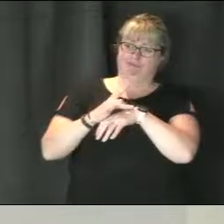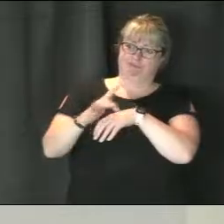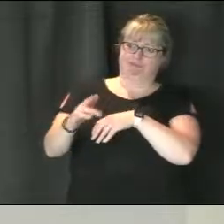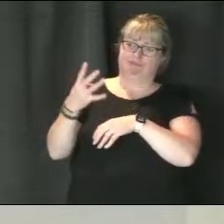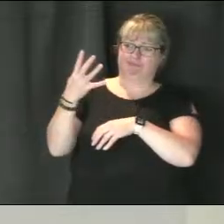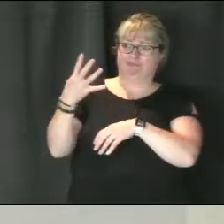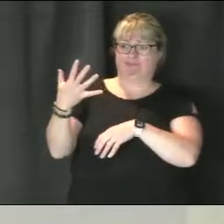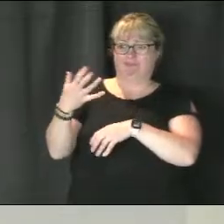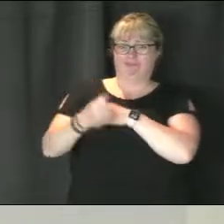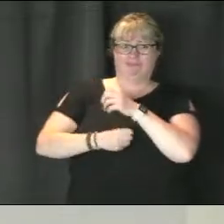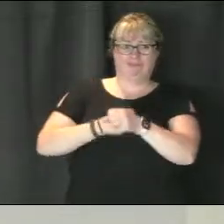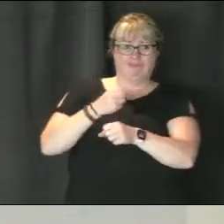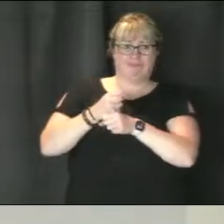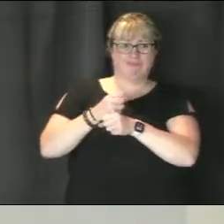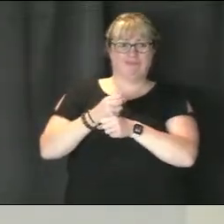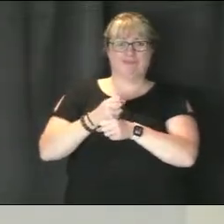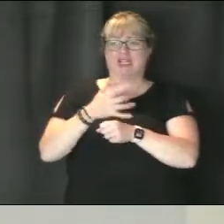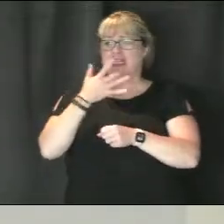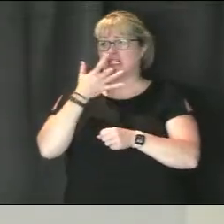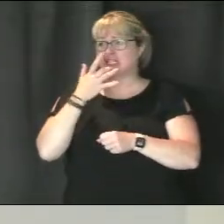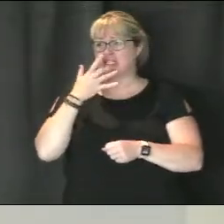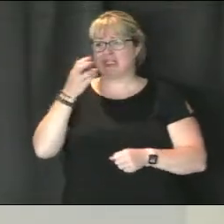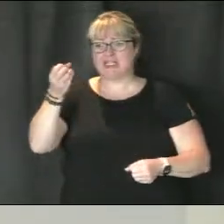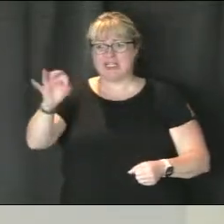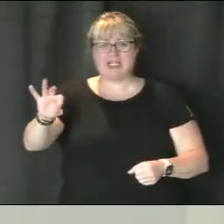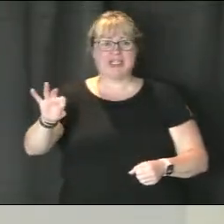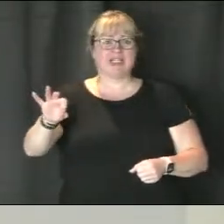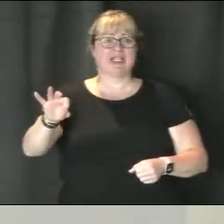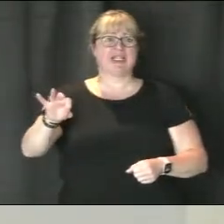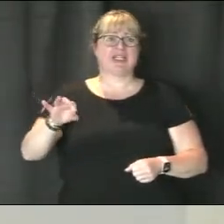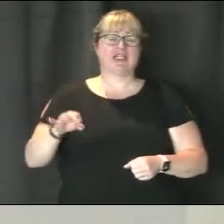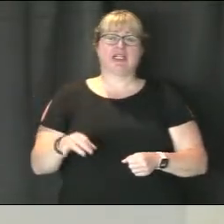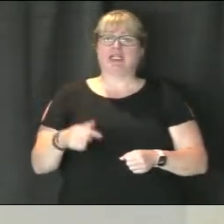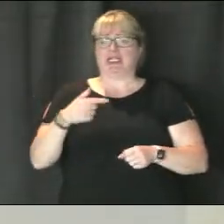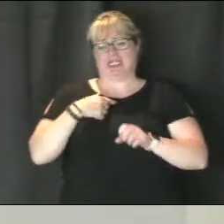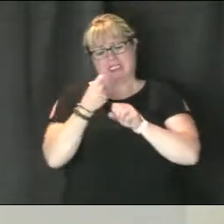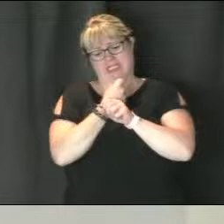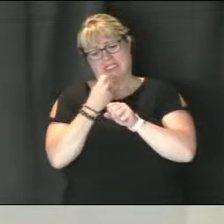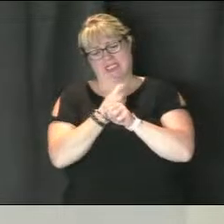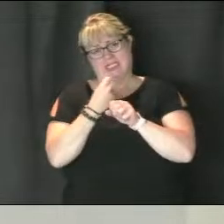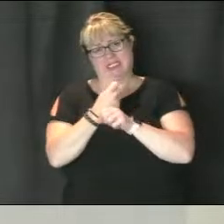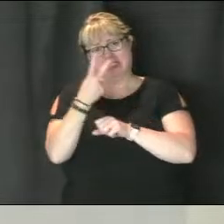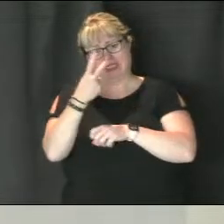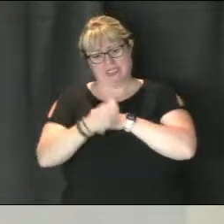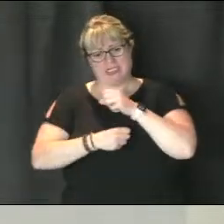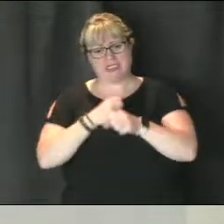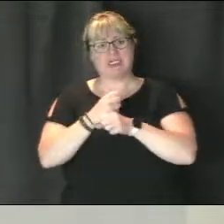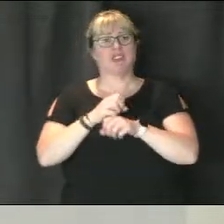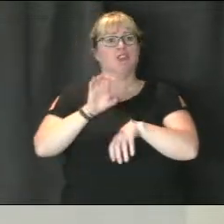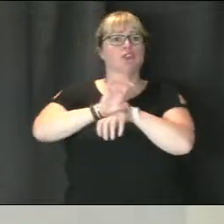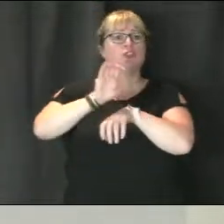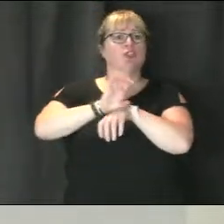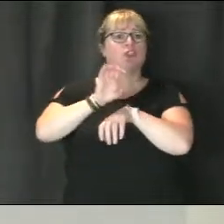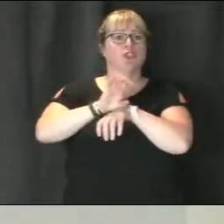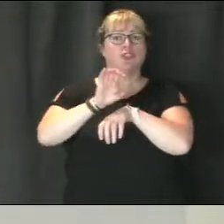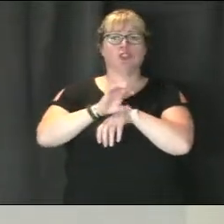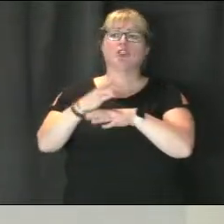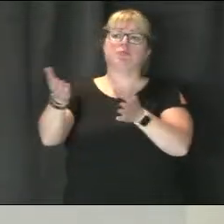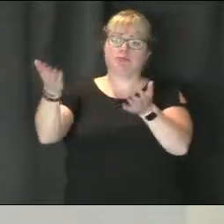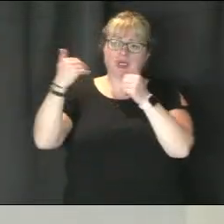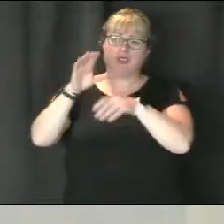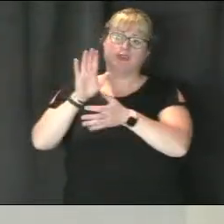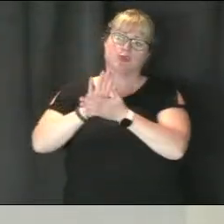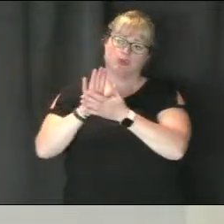course, the heat was turned off and everything. And I fought for 2 years with the Archdiocese until I got him to turn over the school to